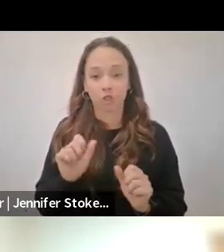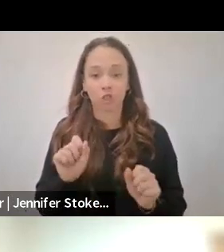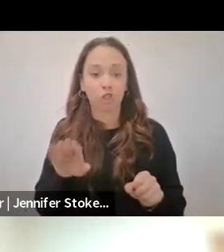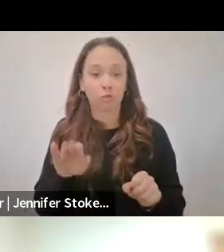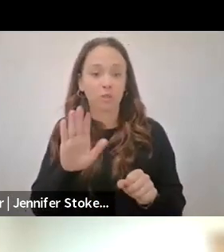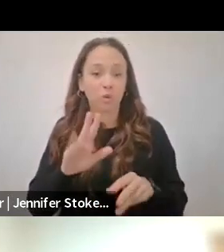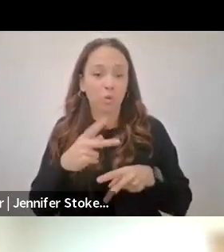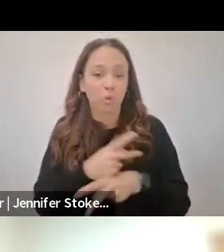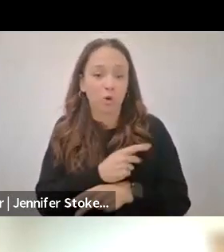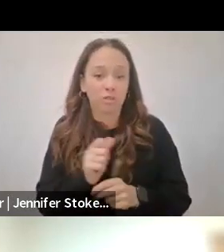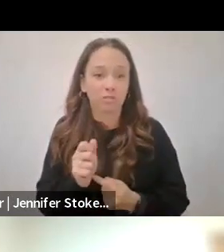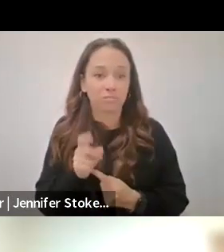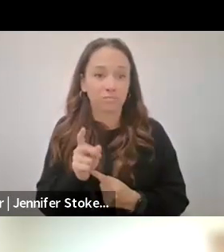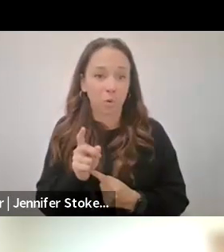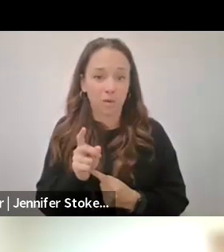times